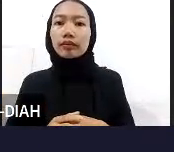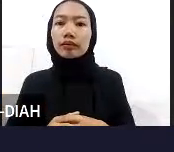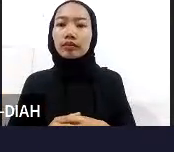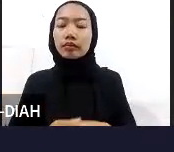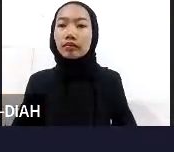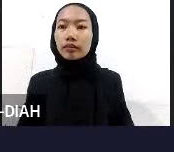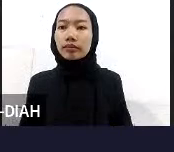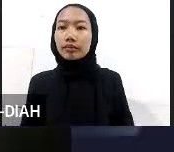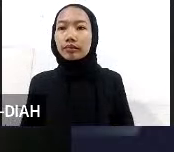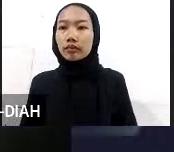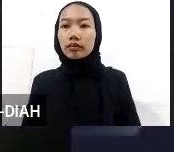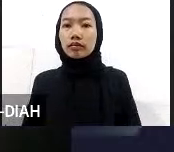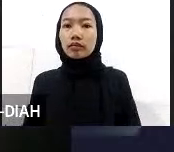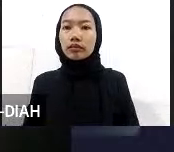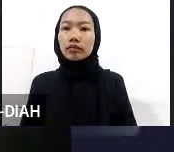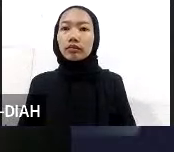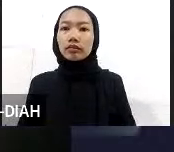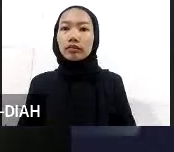other. Next slide.